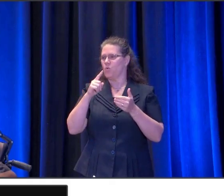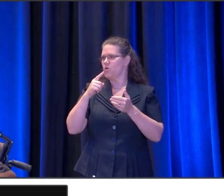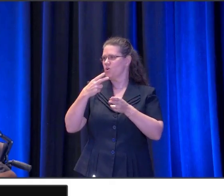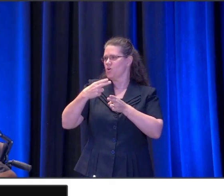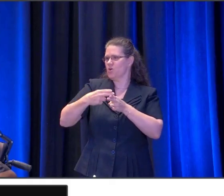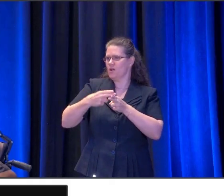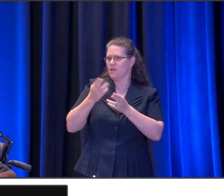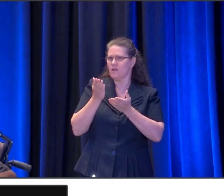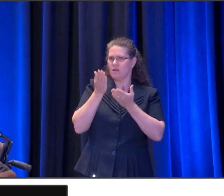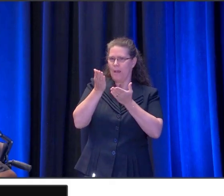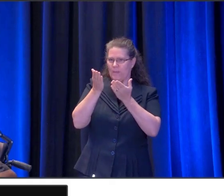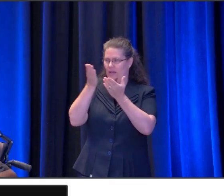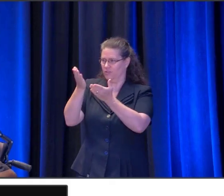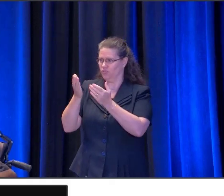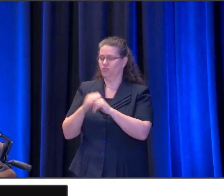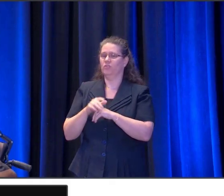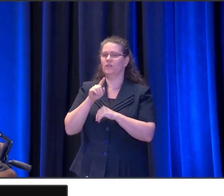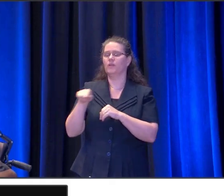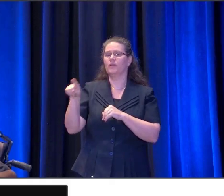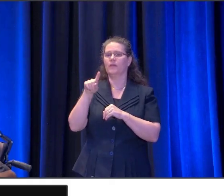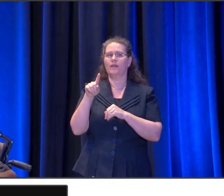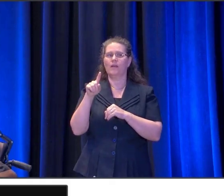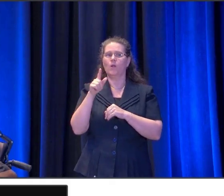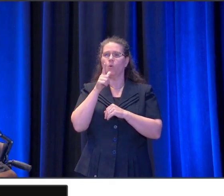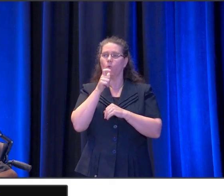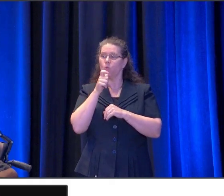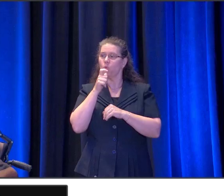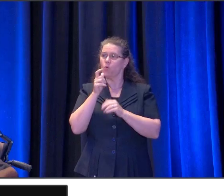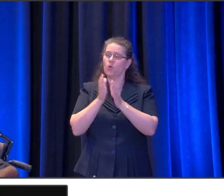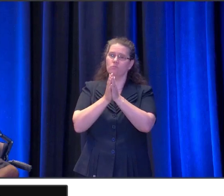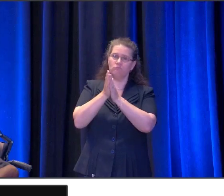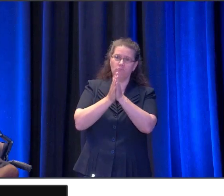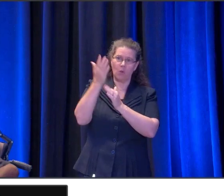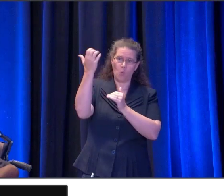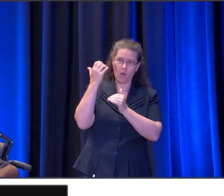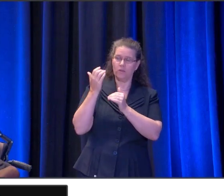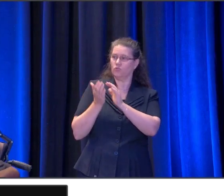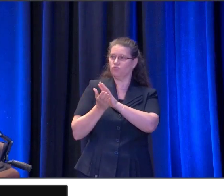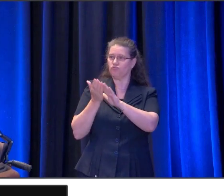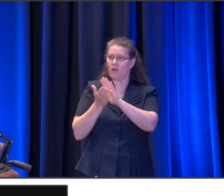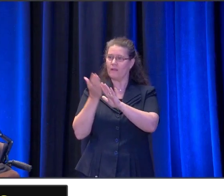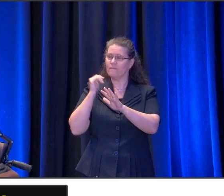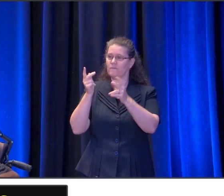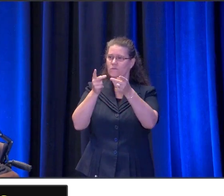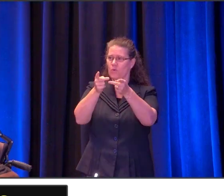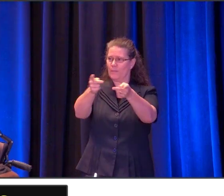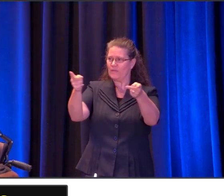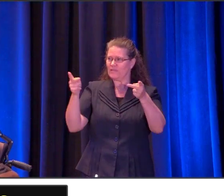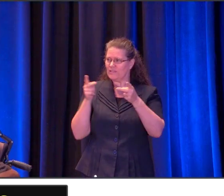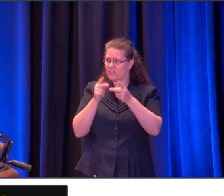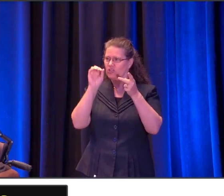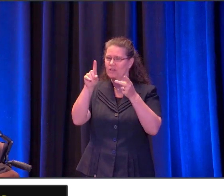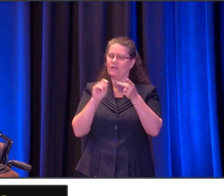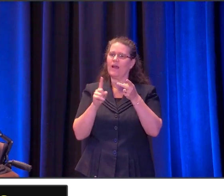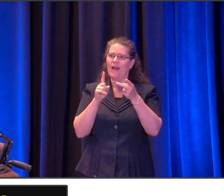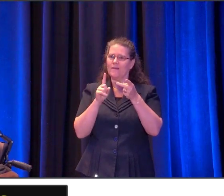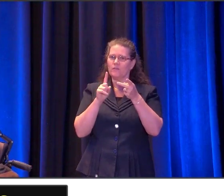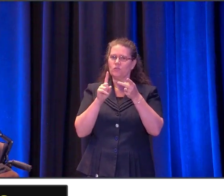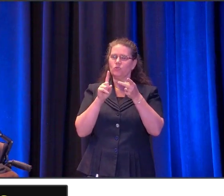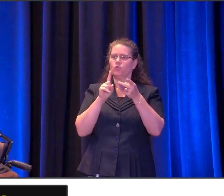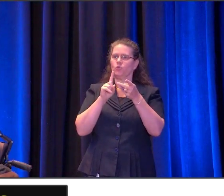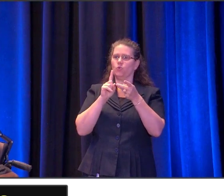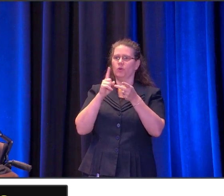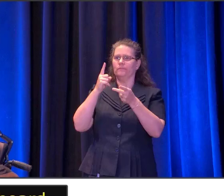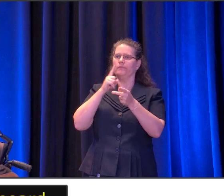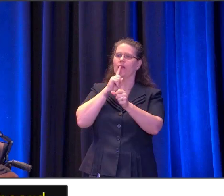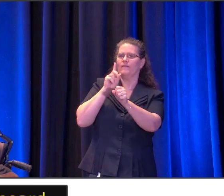candidates interested in running for an open board position will be nominated before the specified deadline.